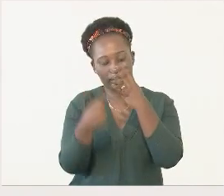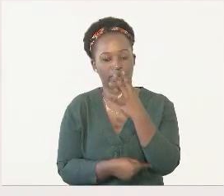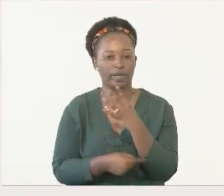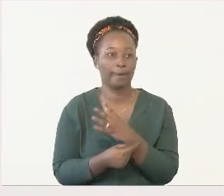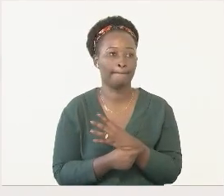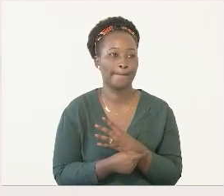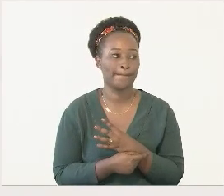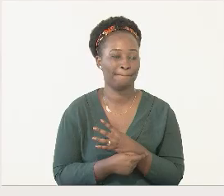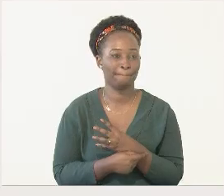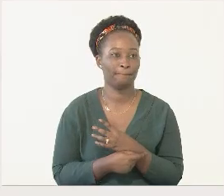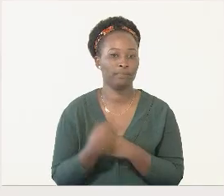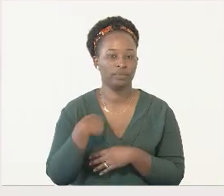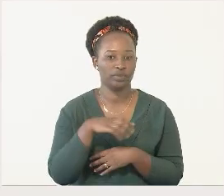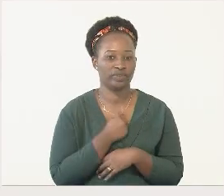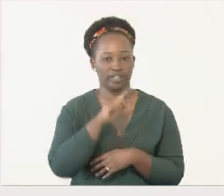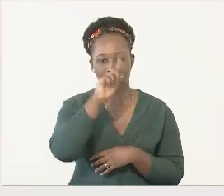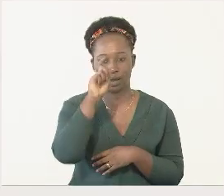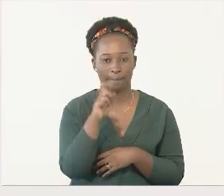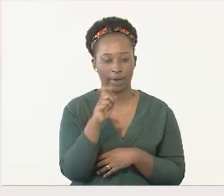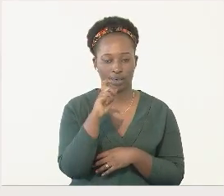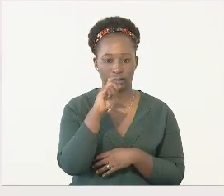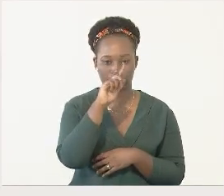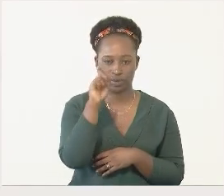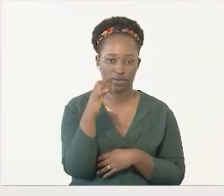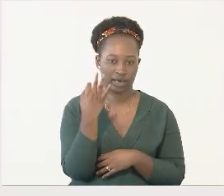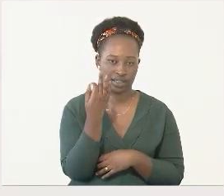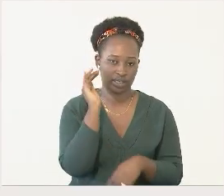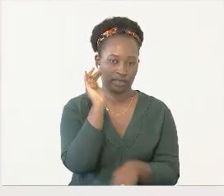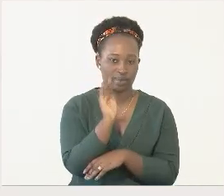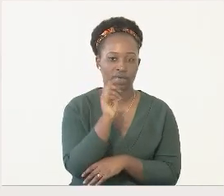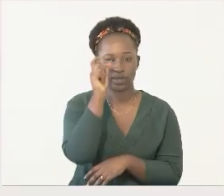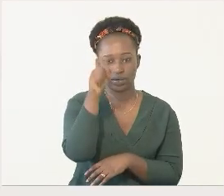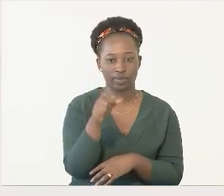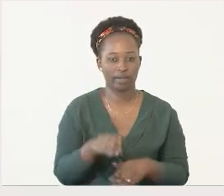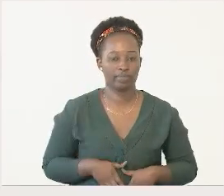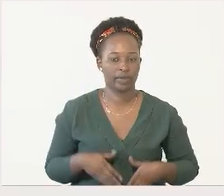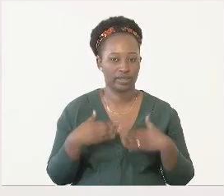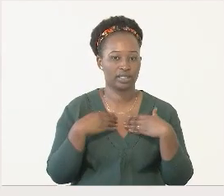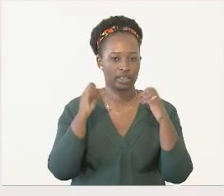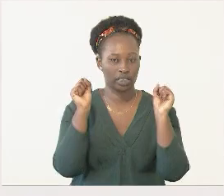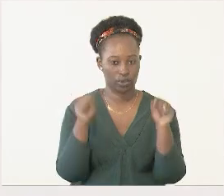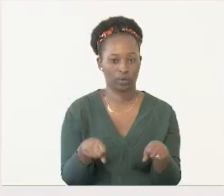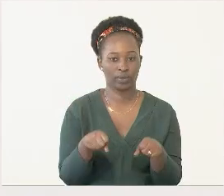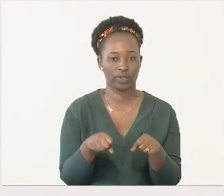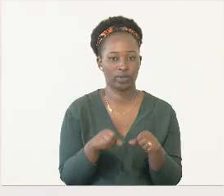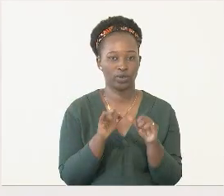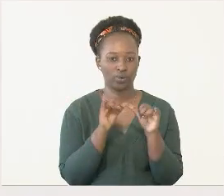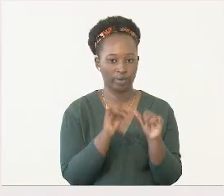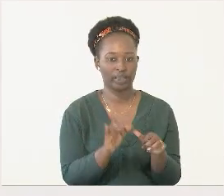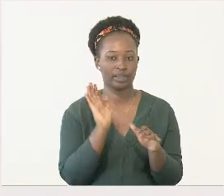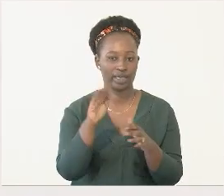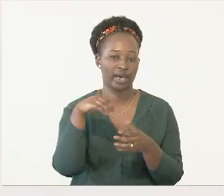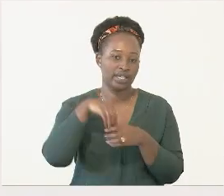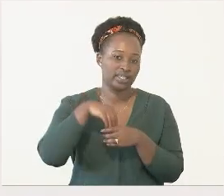questions. We have number 3. Number 3 is asking, human bodies are able to maintain